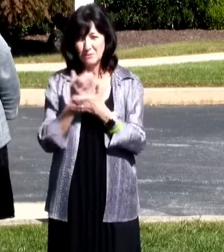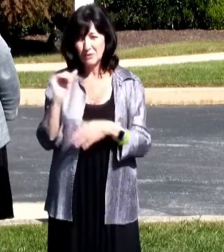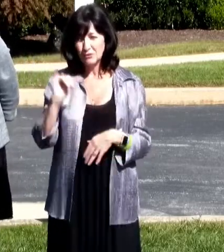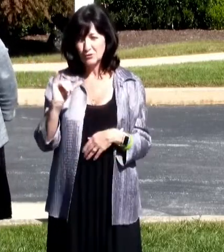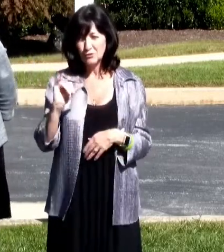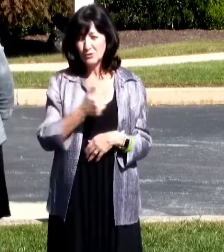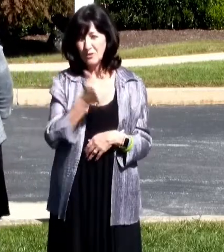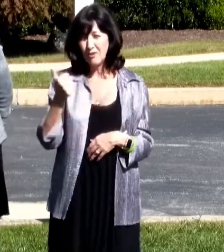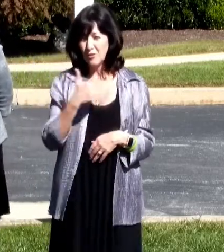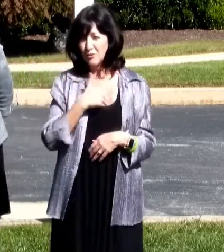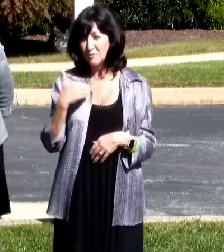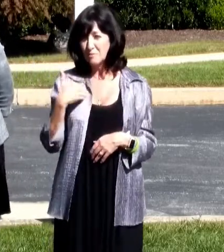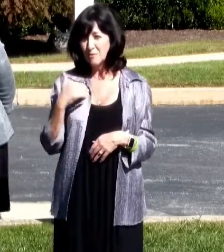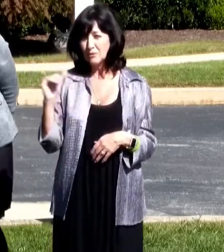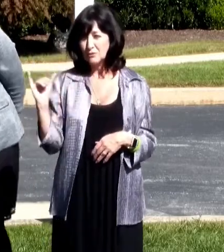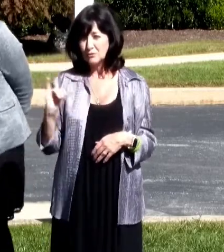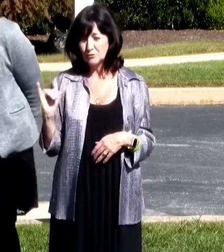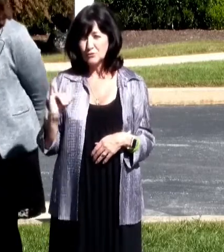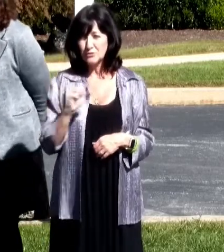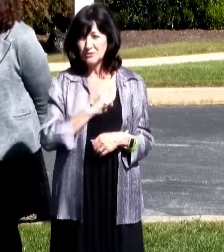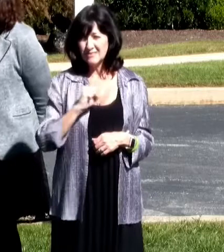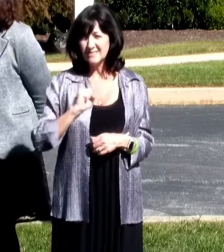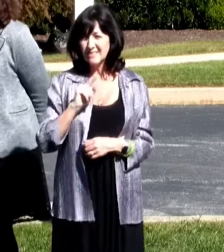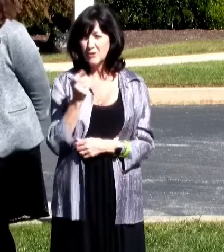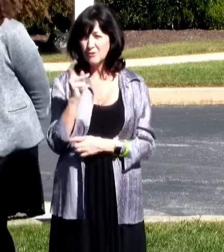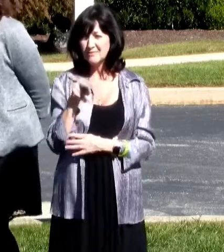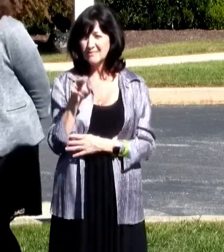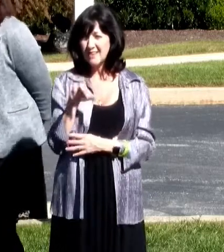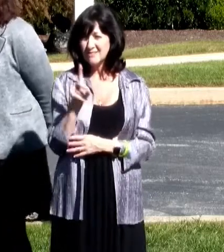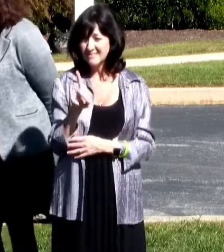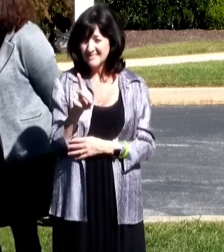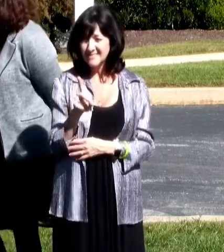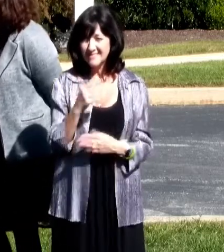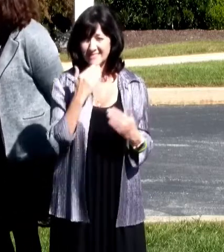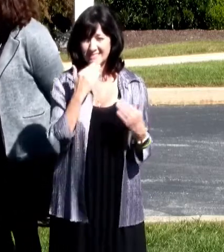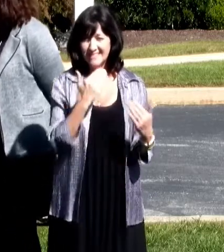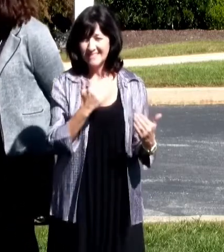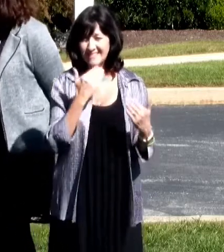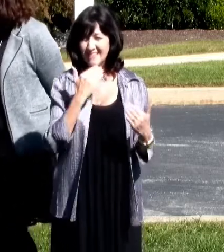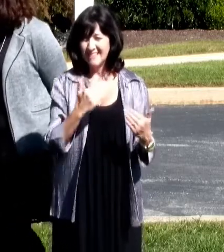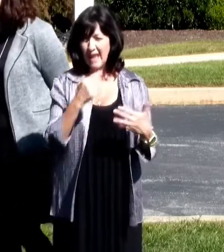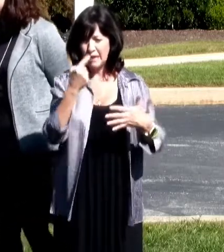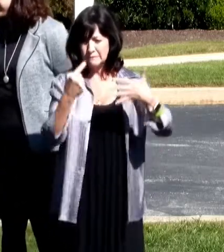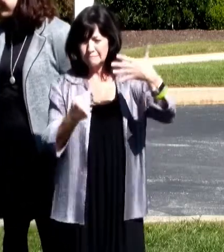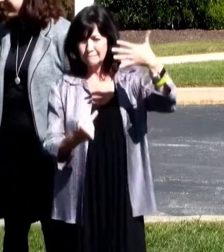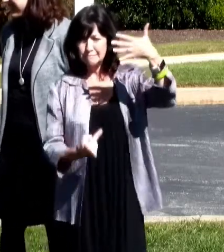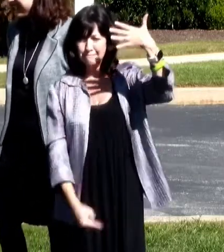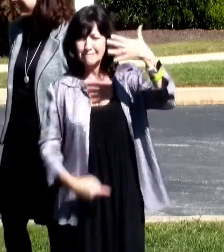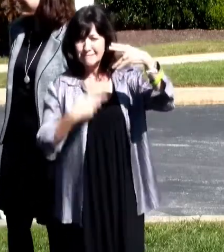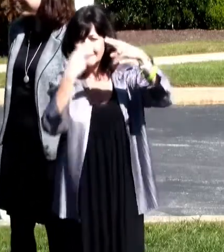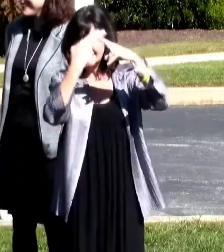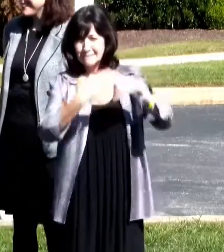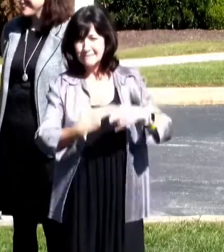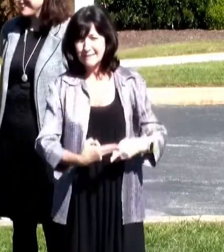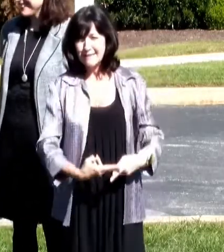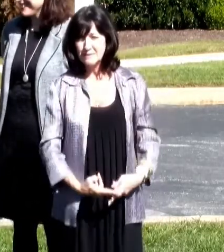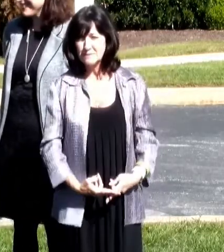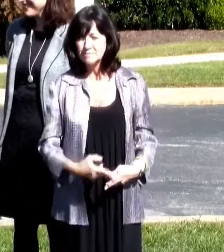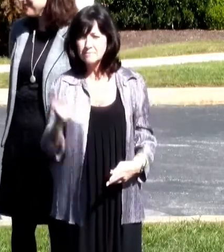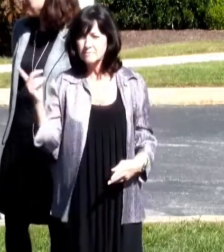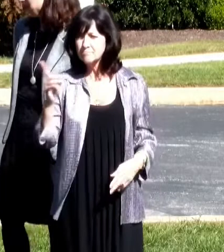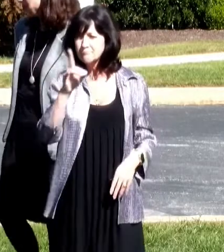members. Senator Townsend thanked everybody else profusely. He did